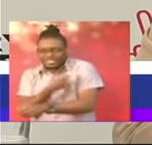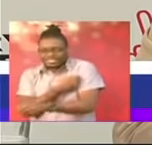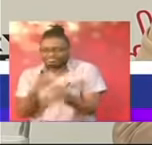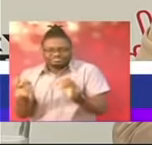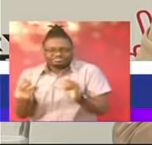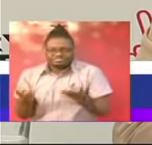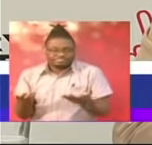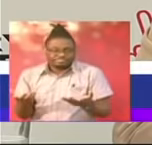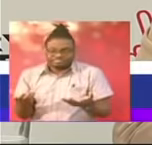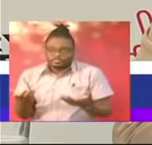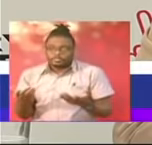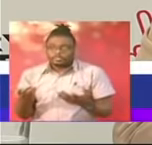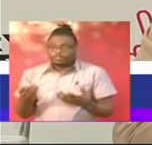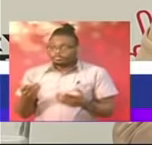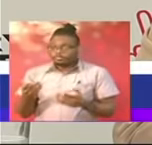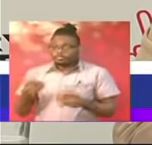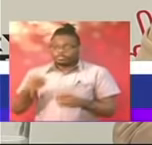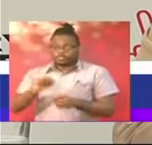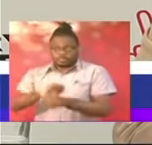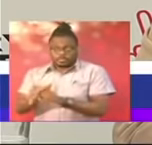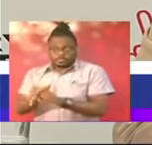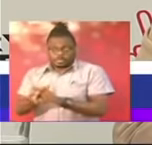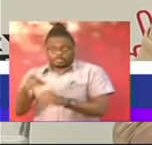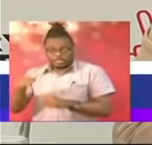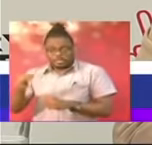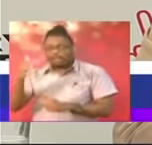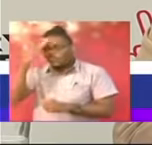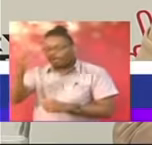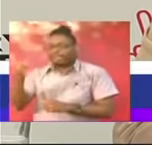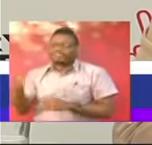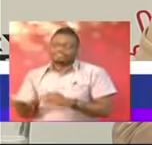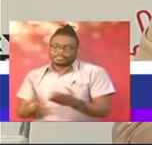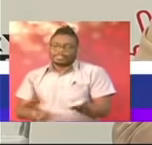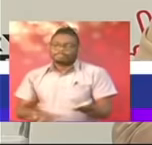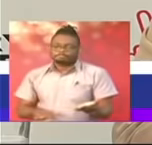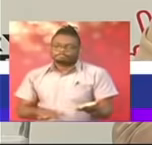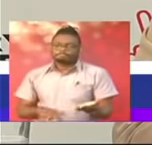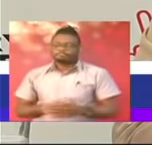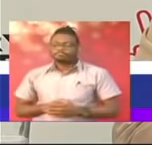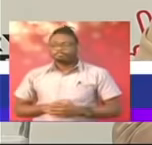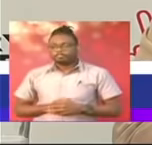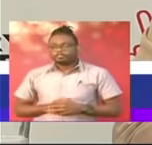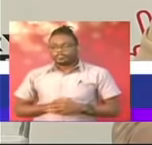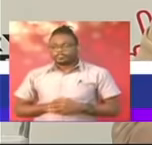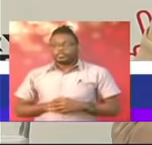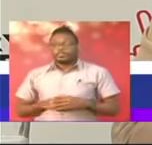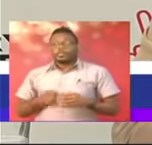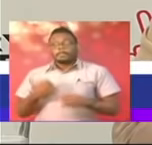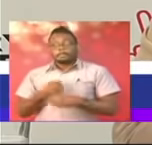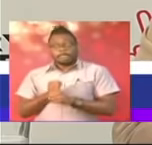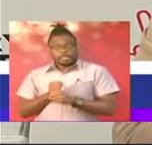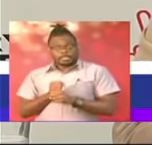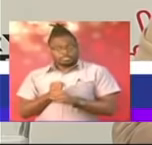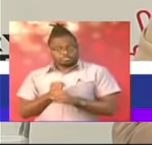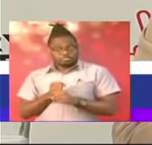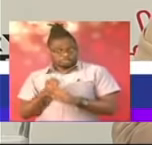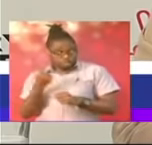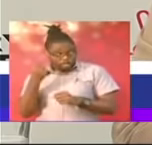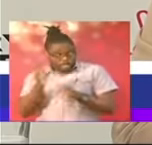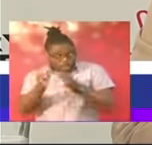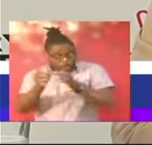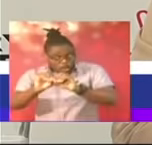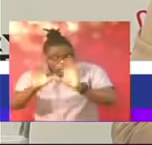disease was the eventual cause of their fatal outcome. So just again to clarify what we've been speaking about and the